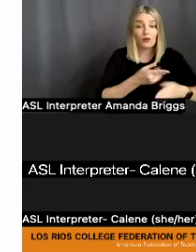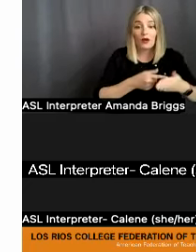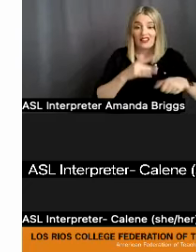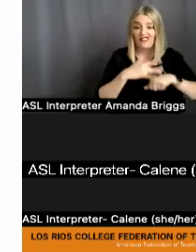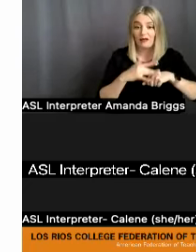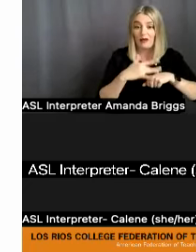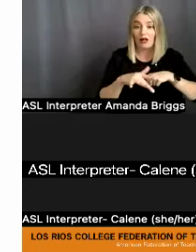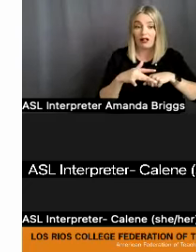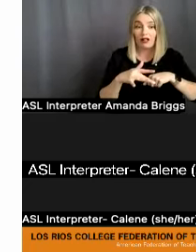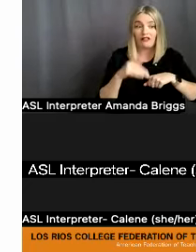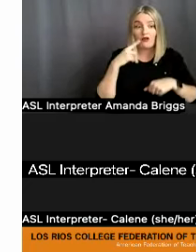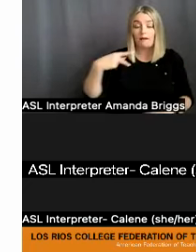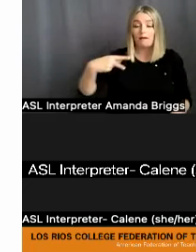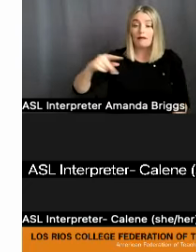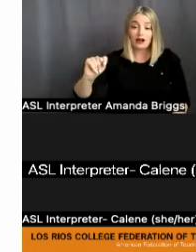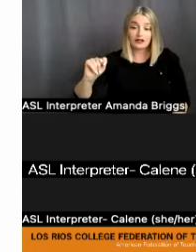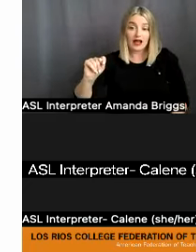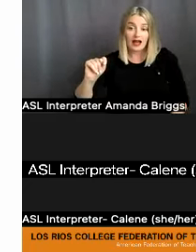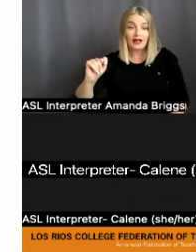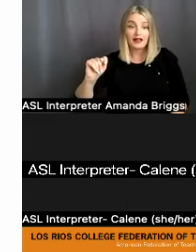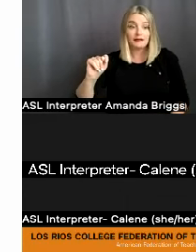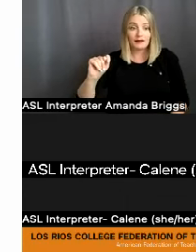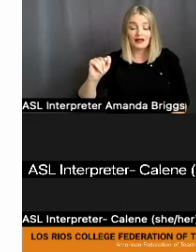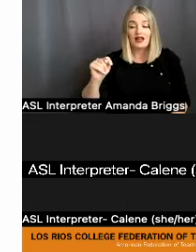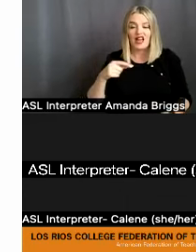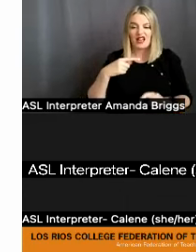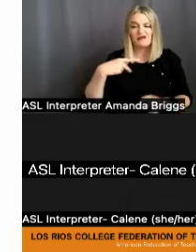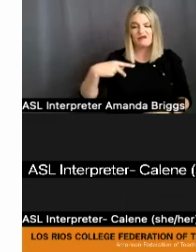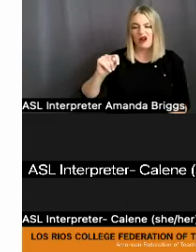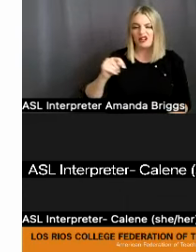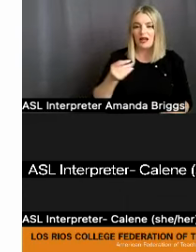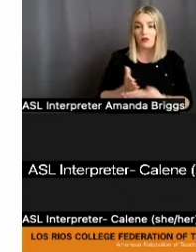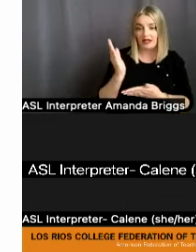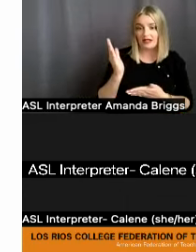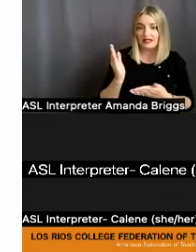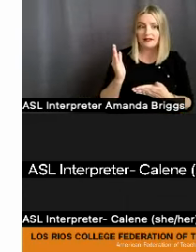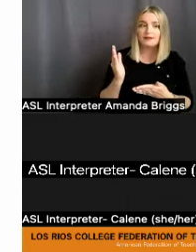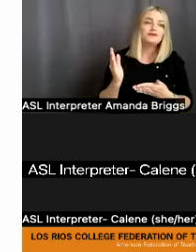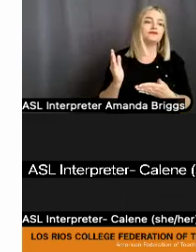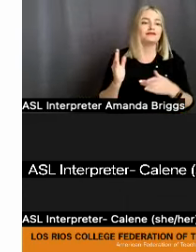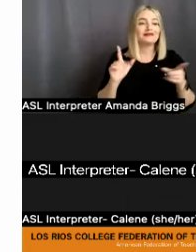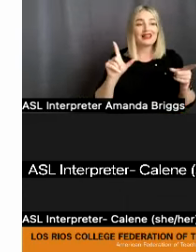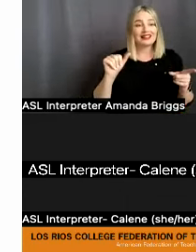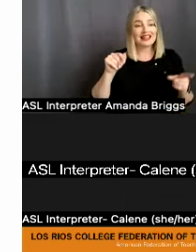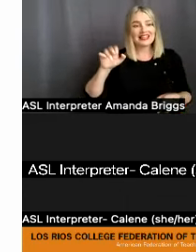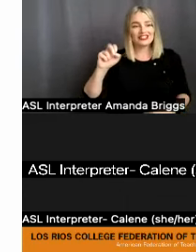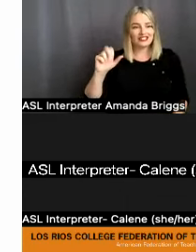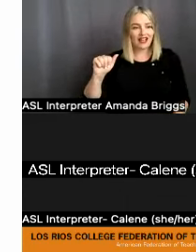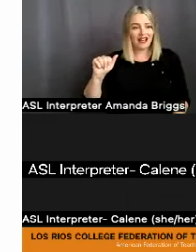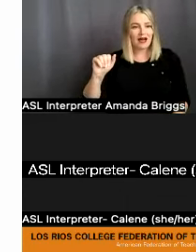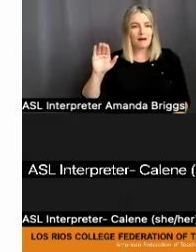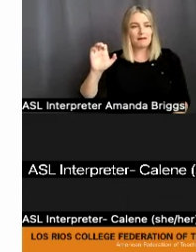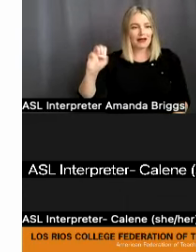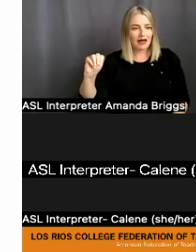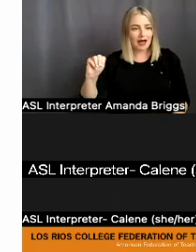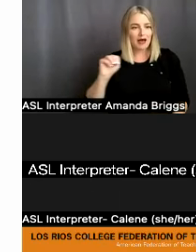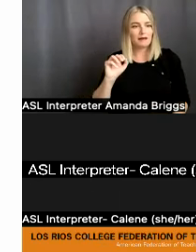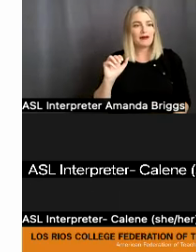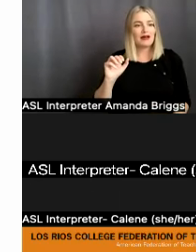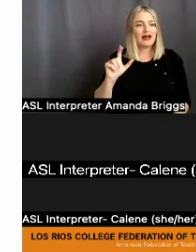what's available to part-timers, as well as the rights of part-timers. And that's Lakeisha Beckham, Linda Sneed, and Michael